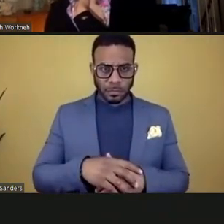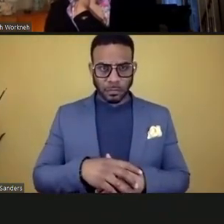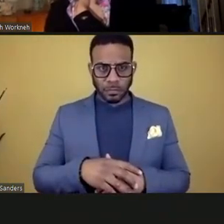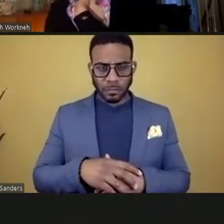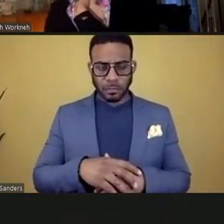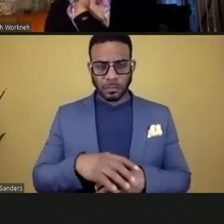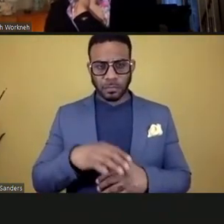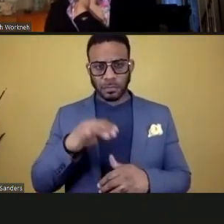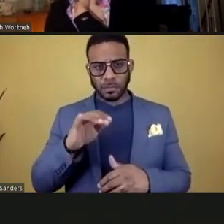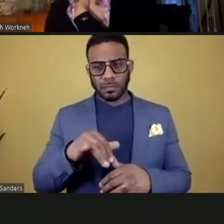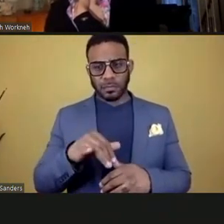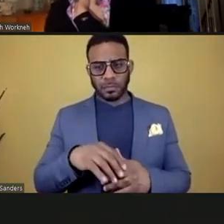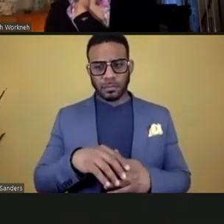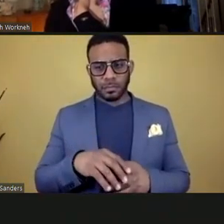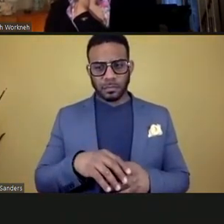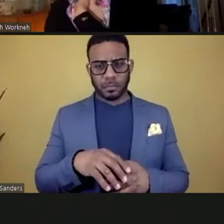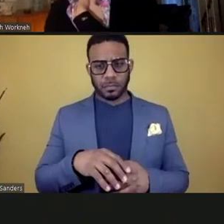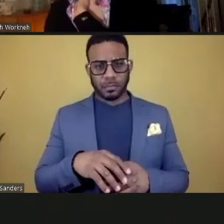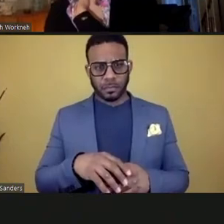that